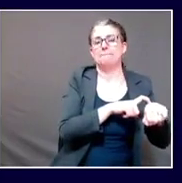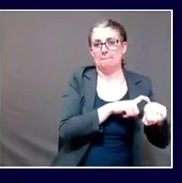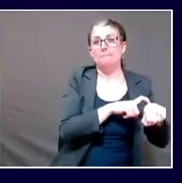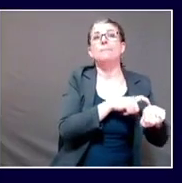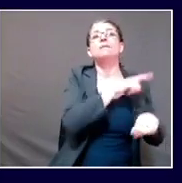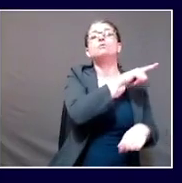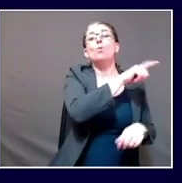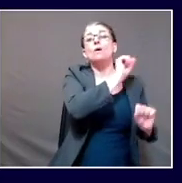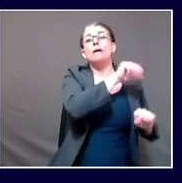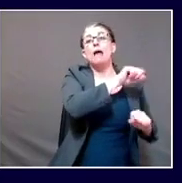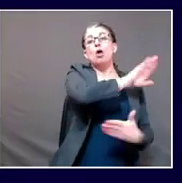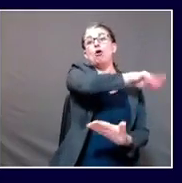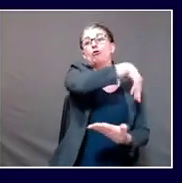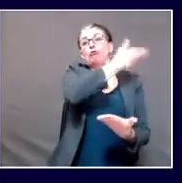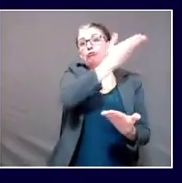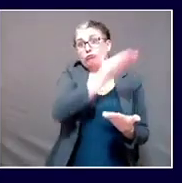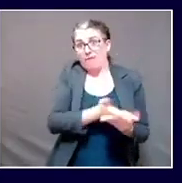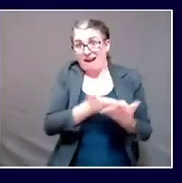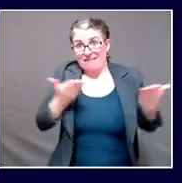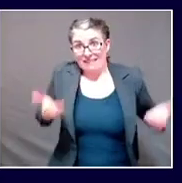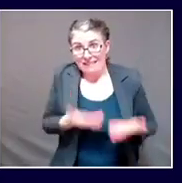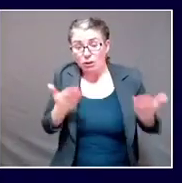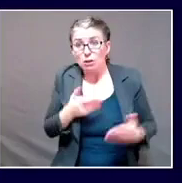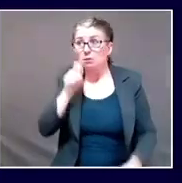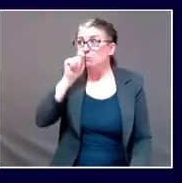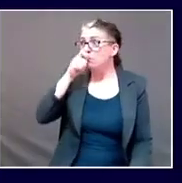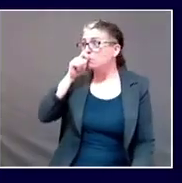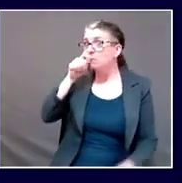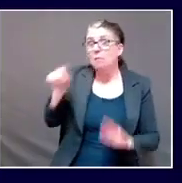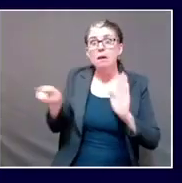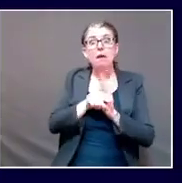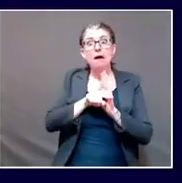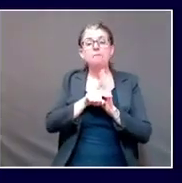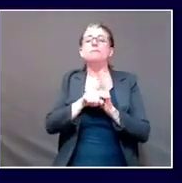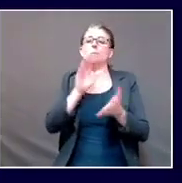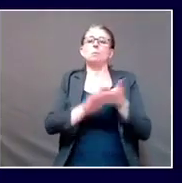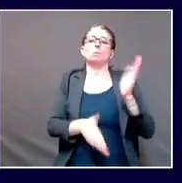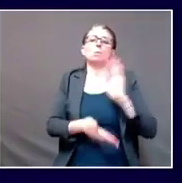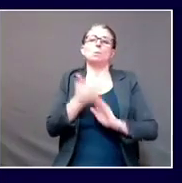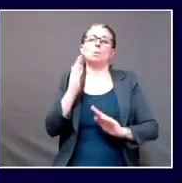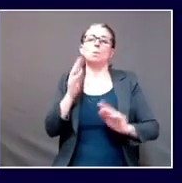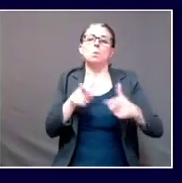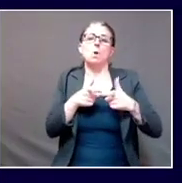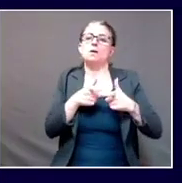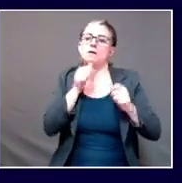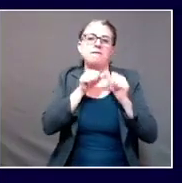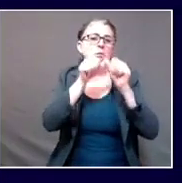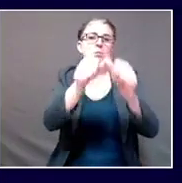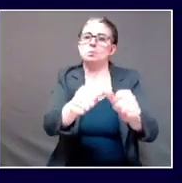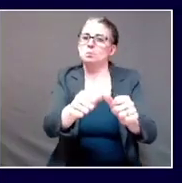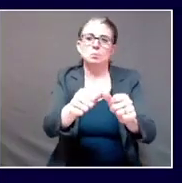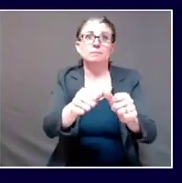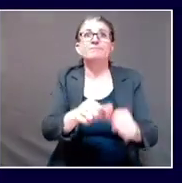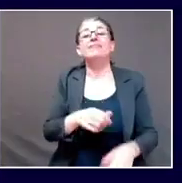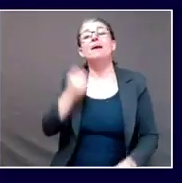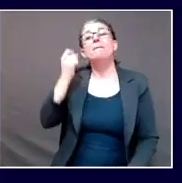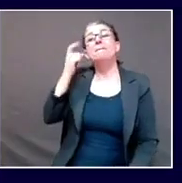must stay in quarantine for the full 10 days, whether or not you are negative at any time.